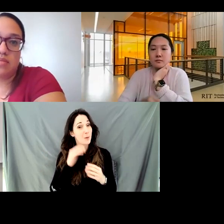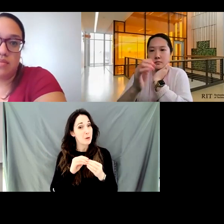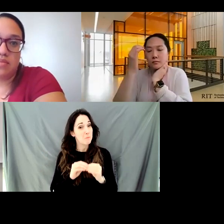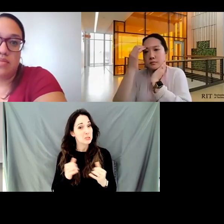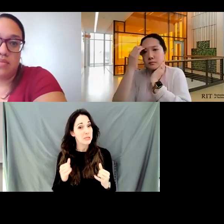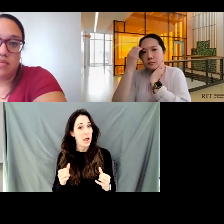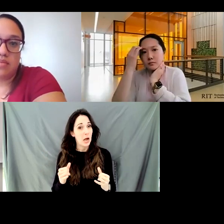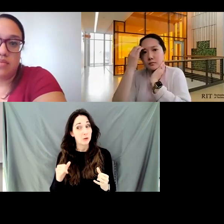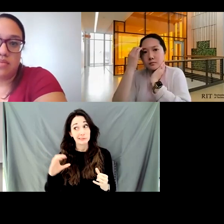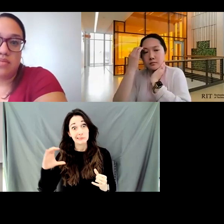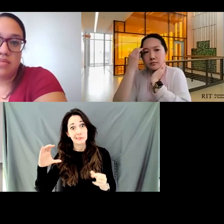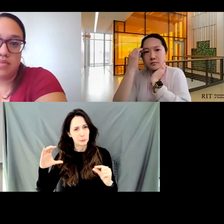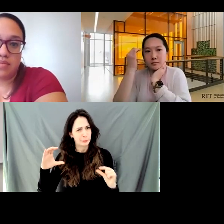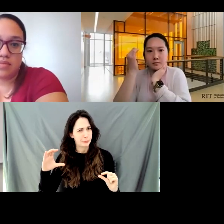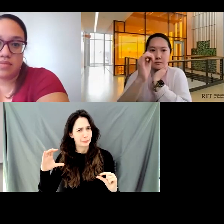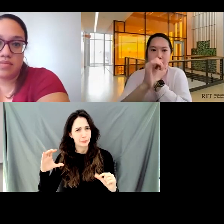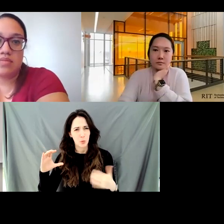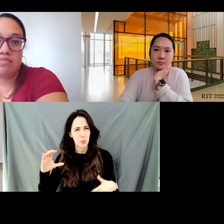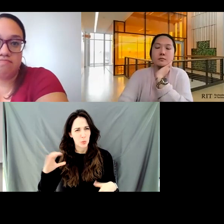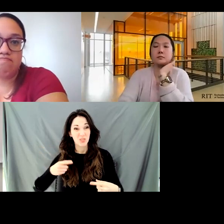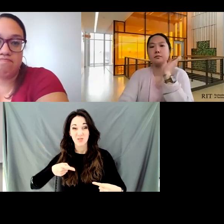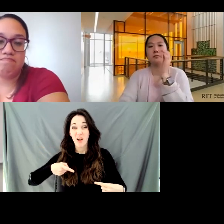now, and it's a struggle.